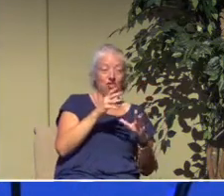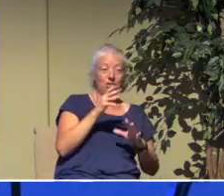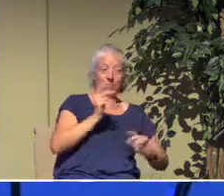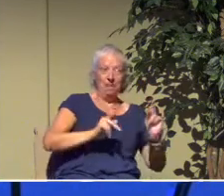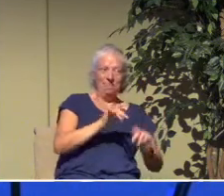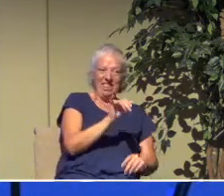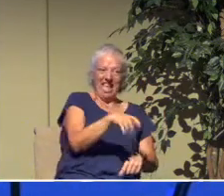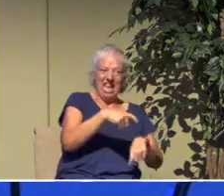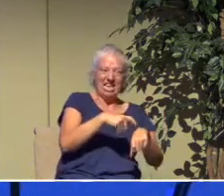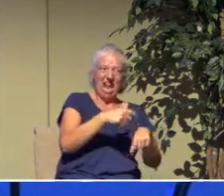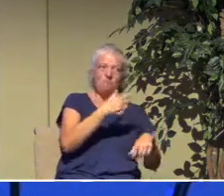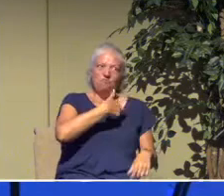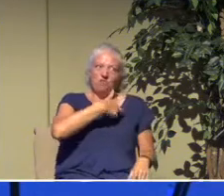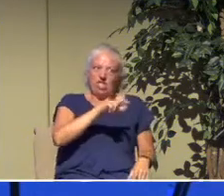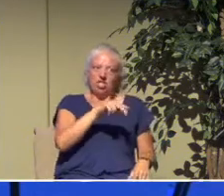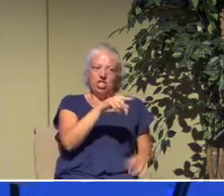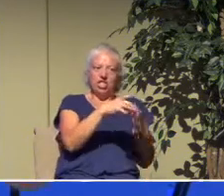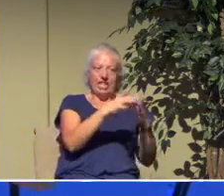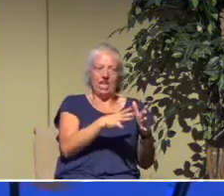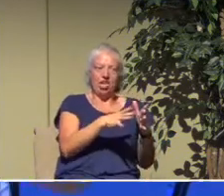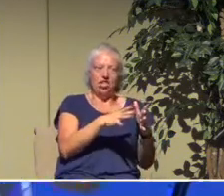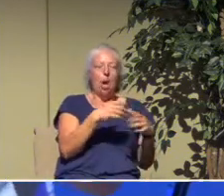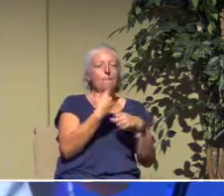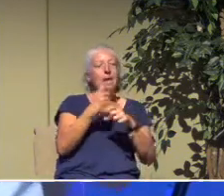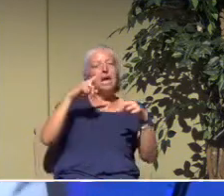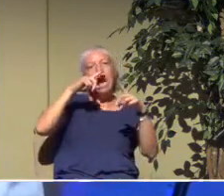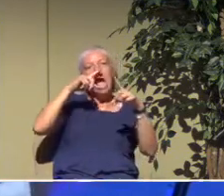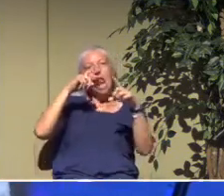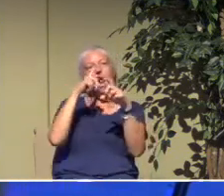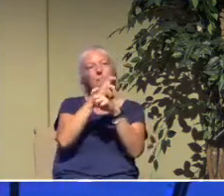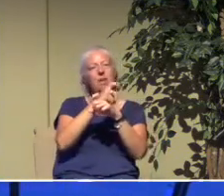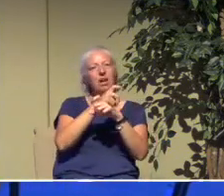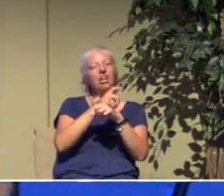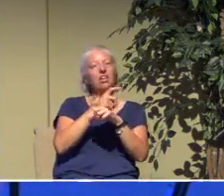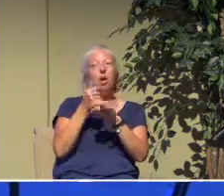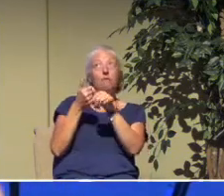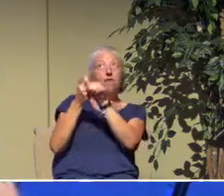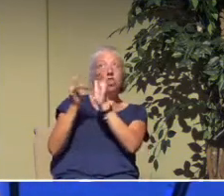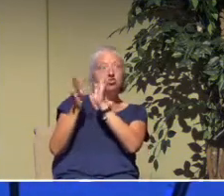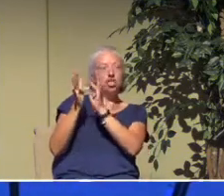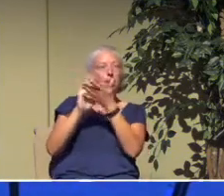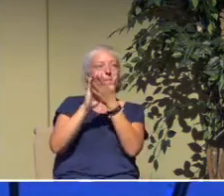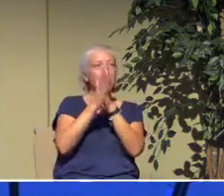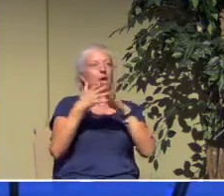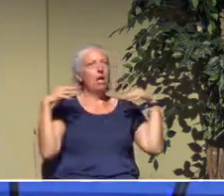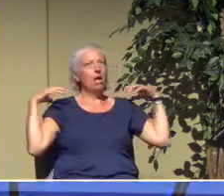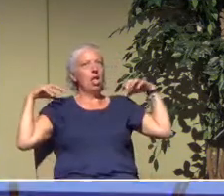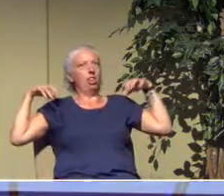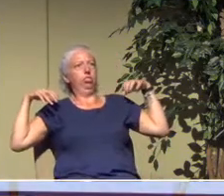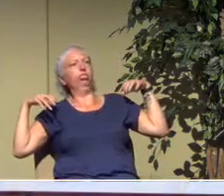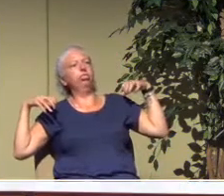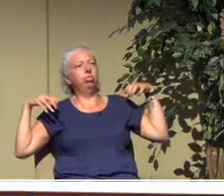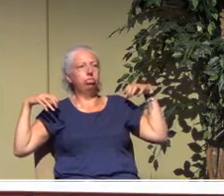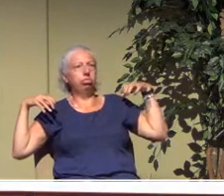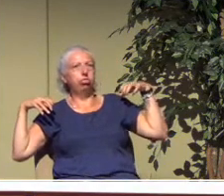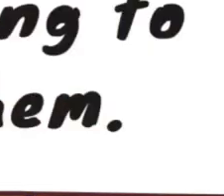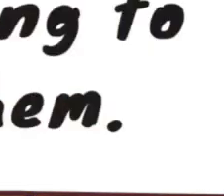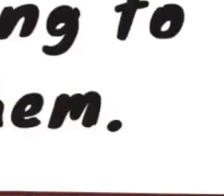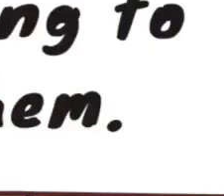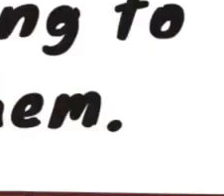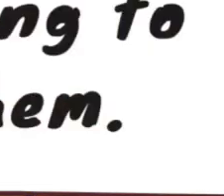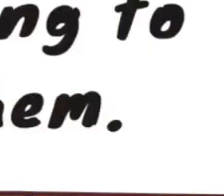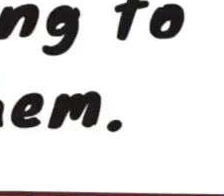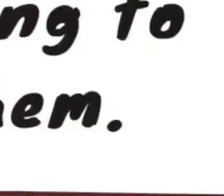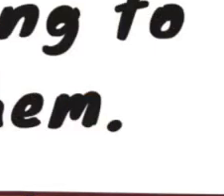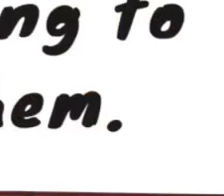so complicated that it was a burden. So if, for example, in Matthew 23, verse 4, Jesus says, they